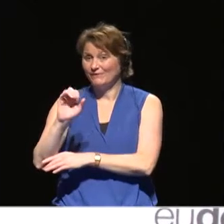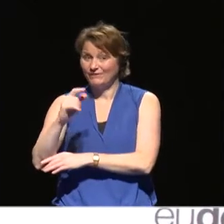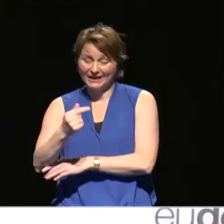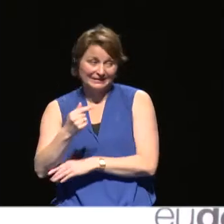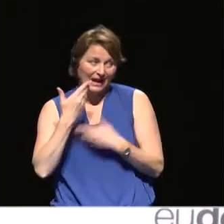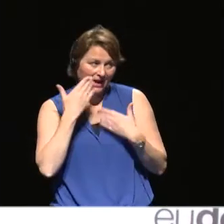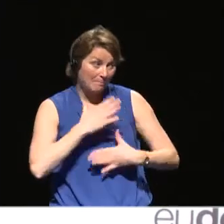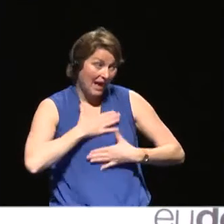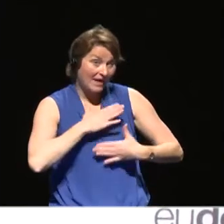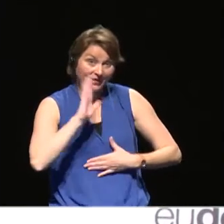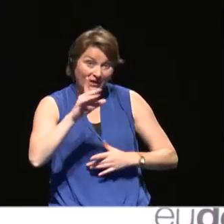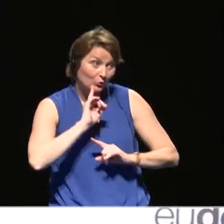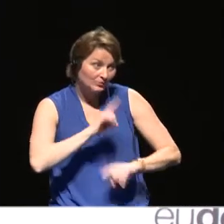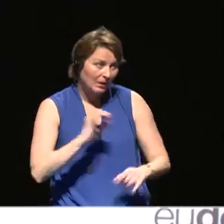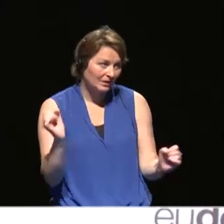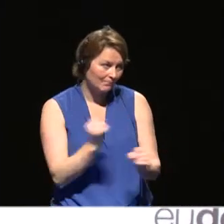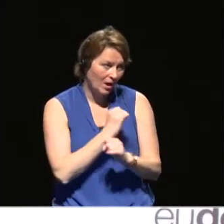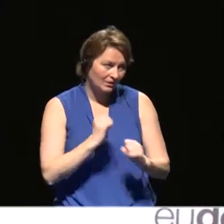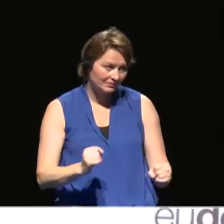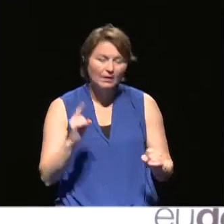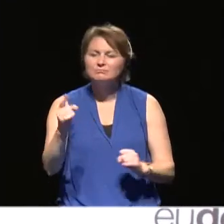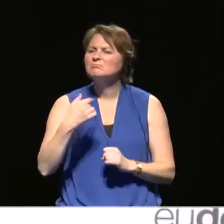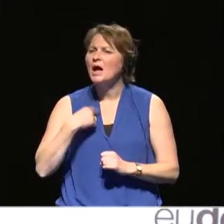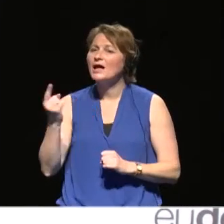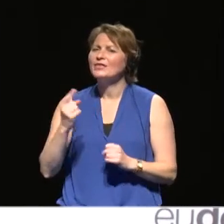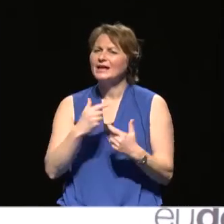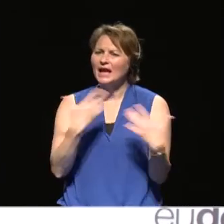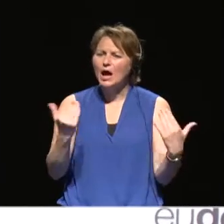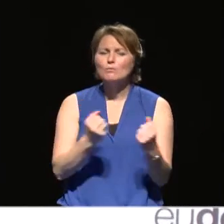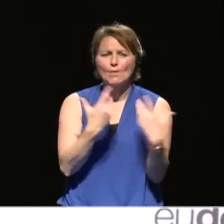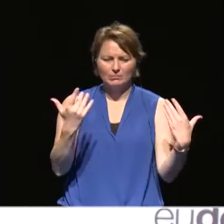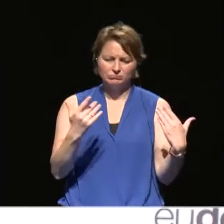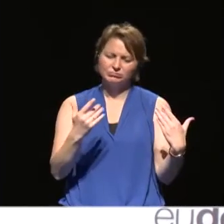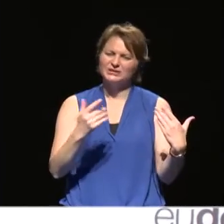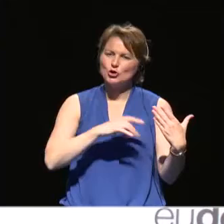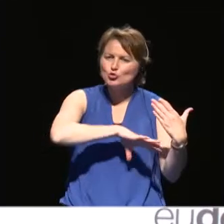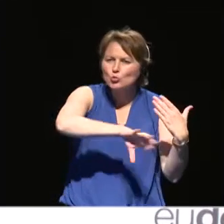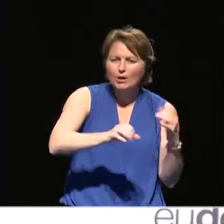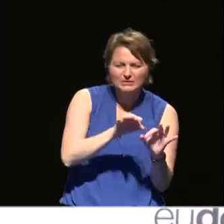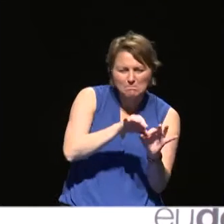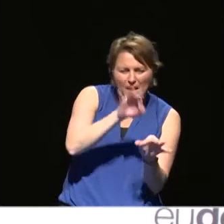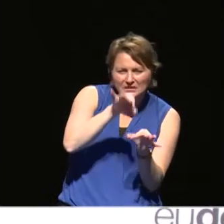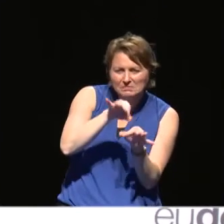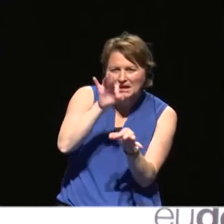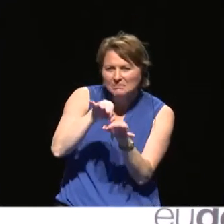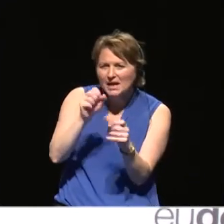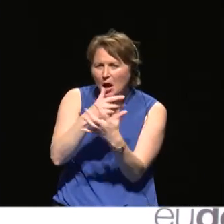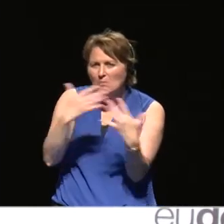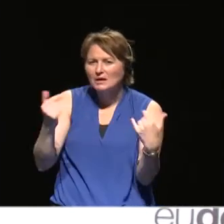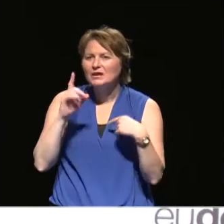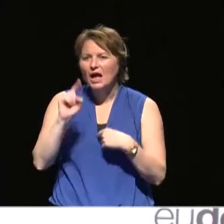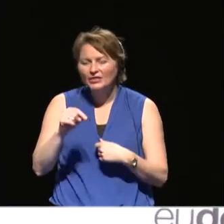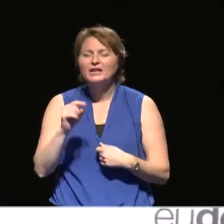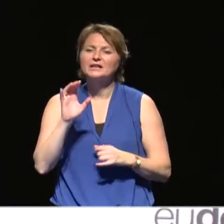well. I think the problem of measuring corruption is shared. Personally, I think it's one that's intractable. DFID is about